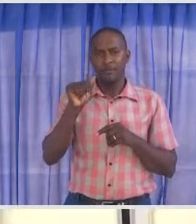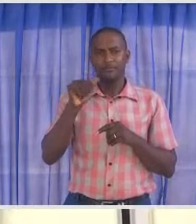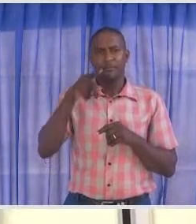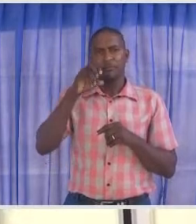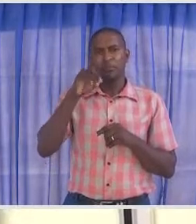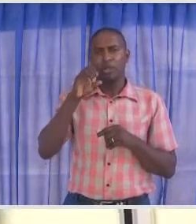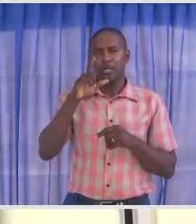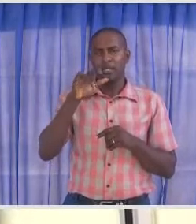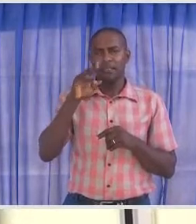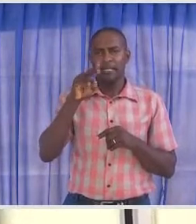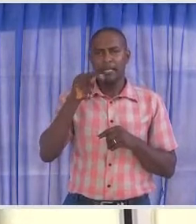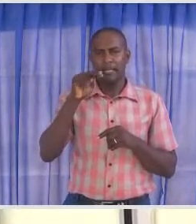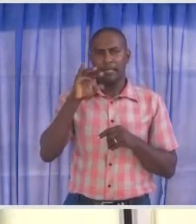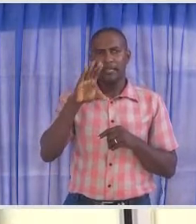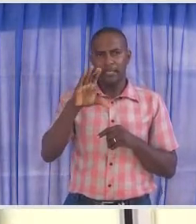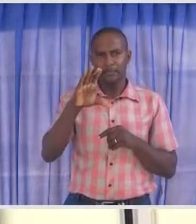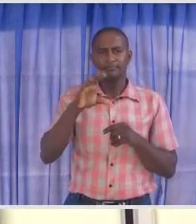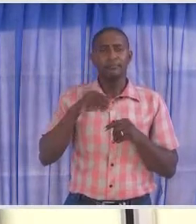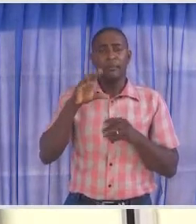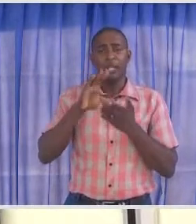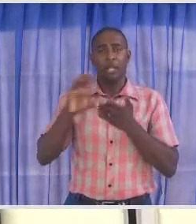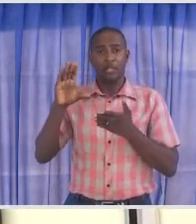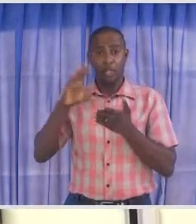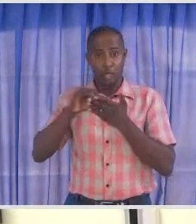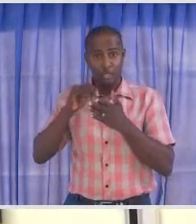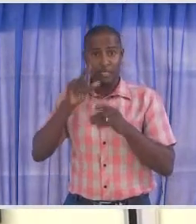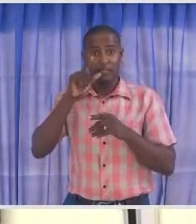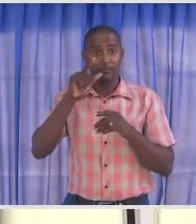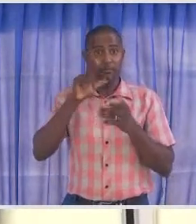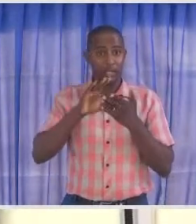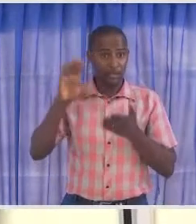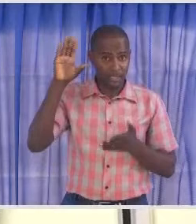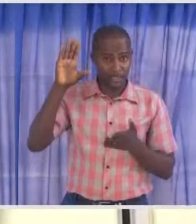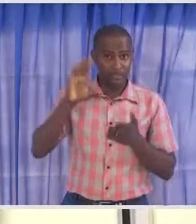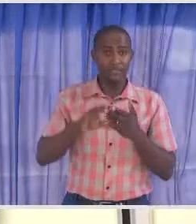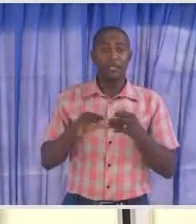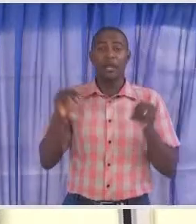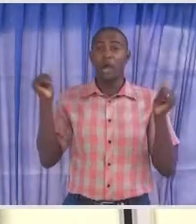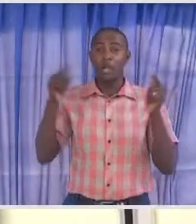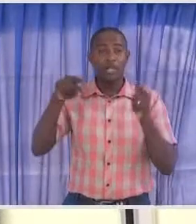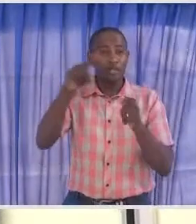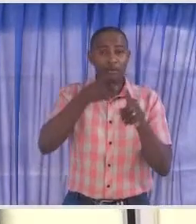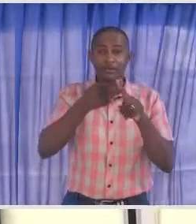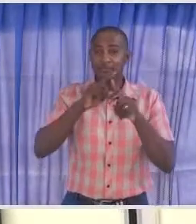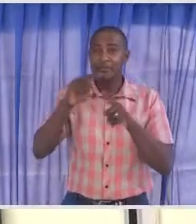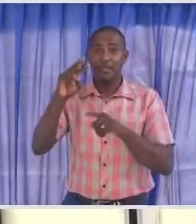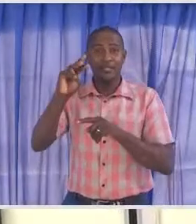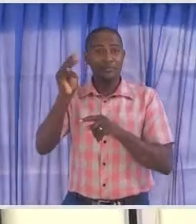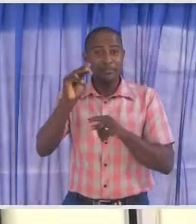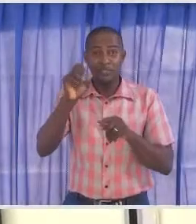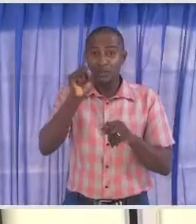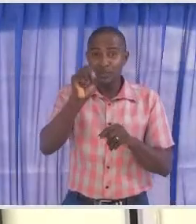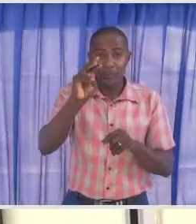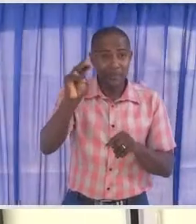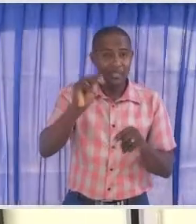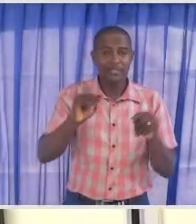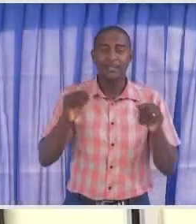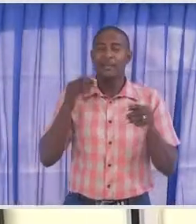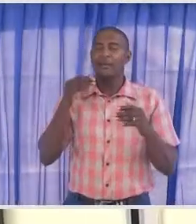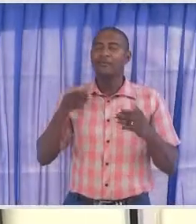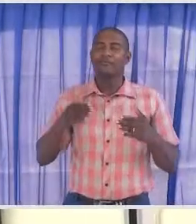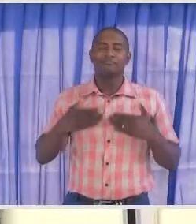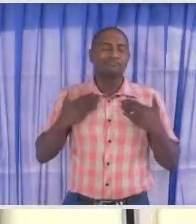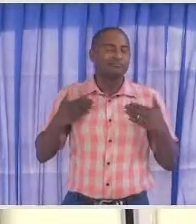of course, are students who have tuned in, members of the media. I'm very, very happy to be sharing today in this